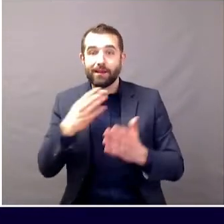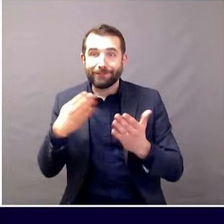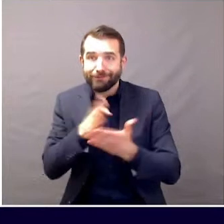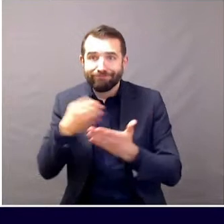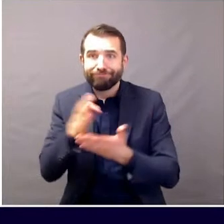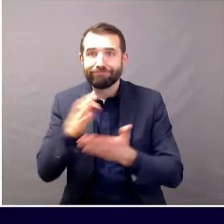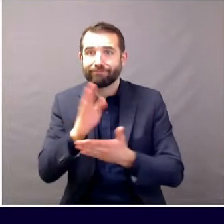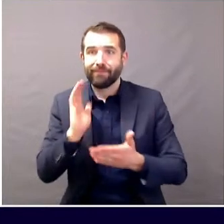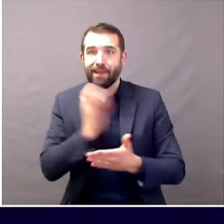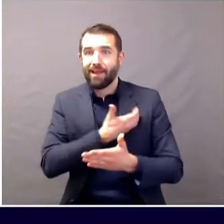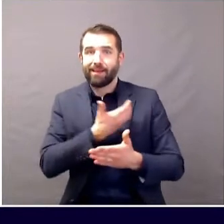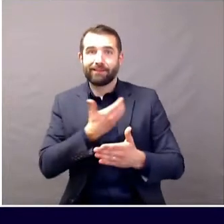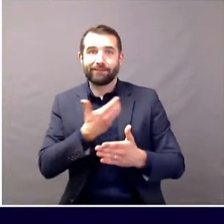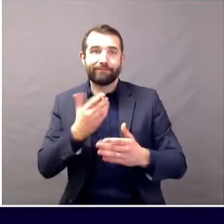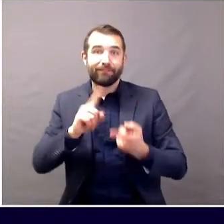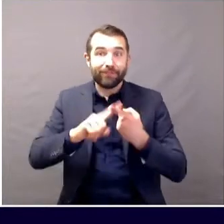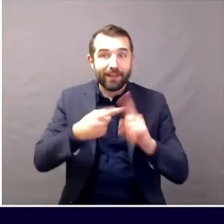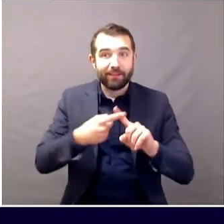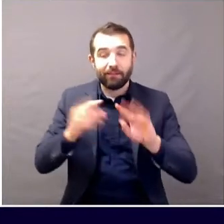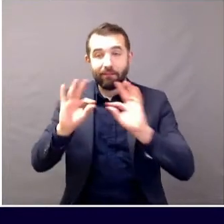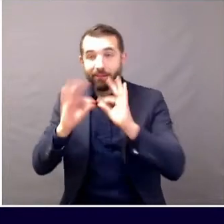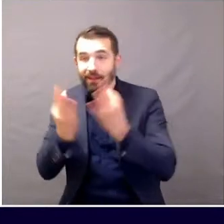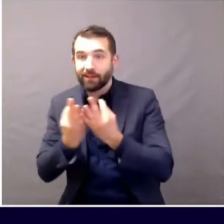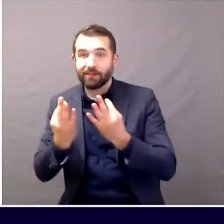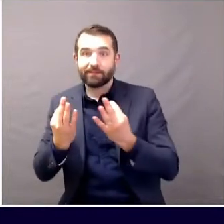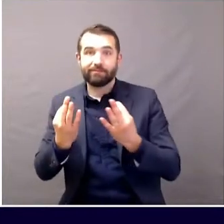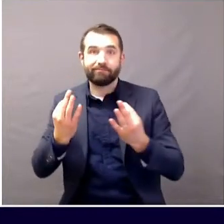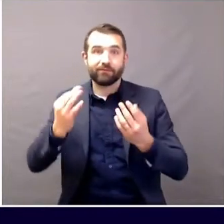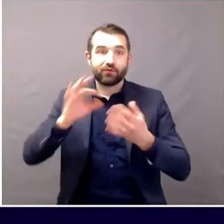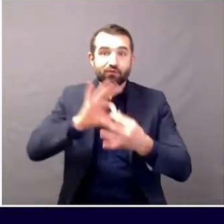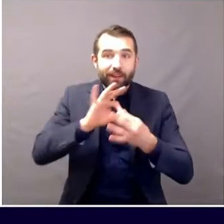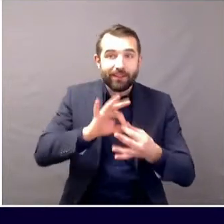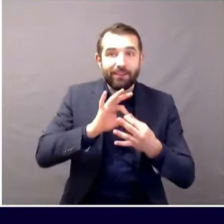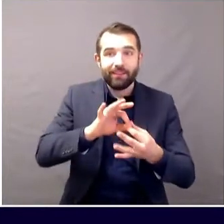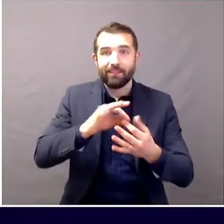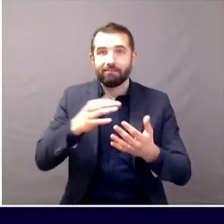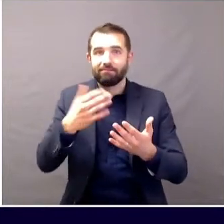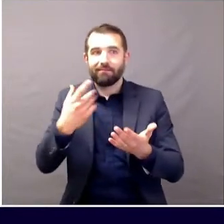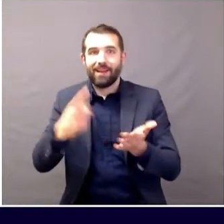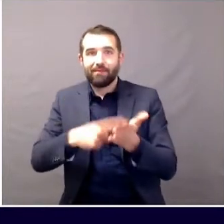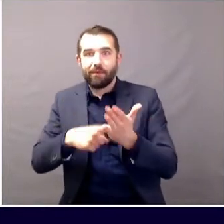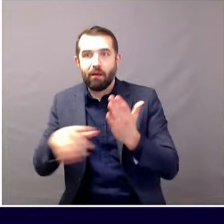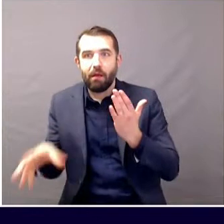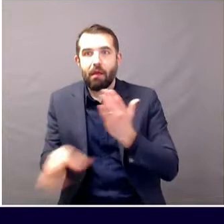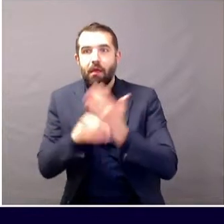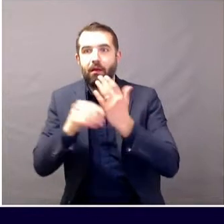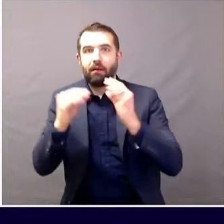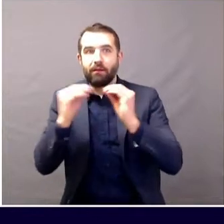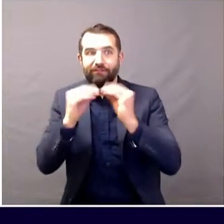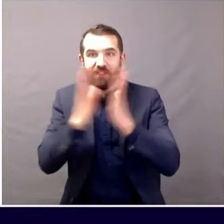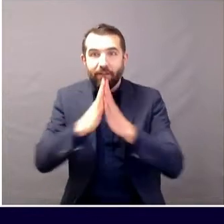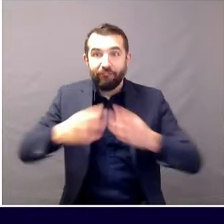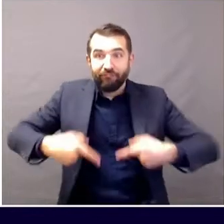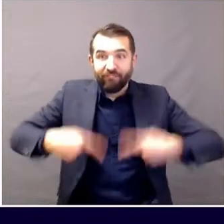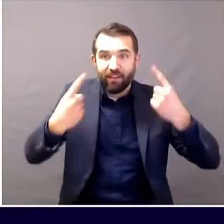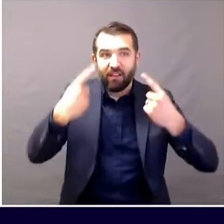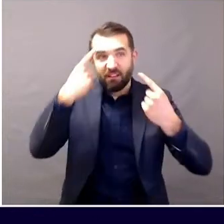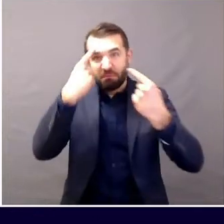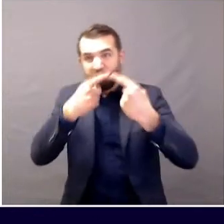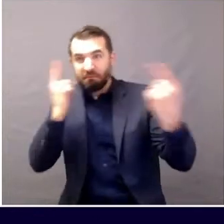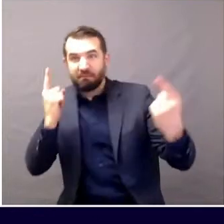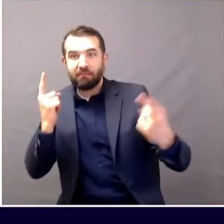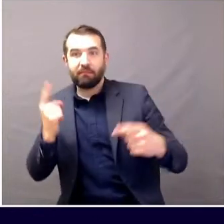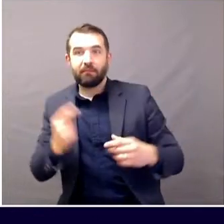may come with additional conflicts or disagreements around how to handle gatherings or how